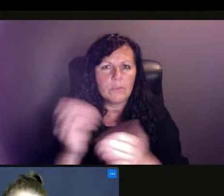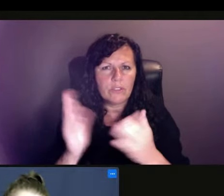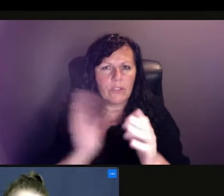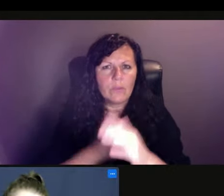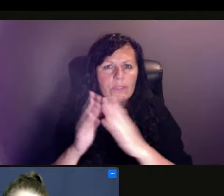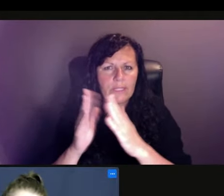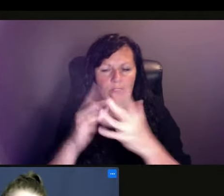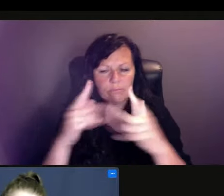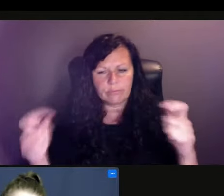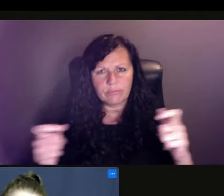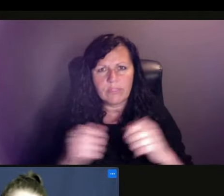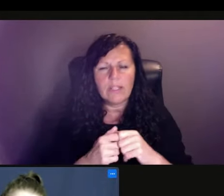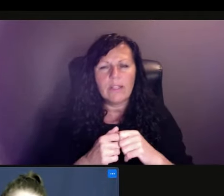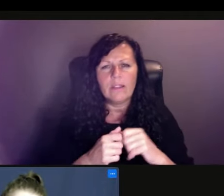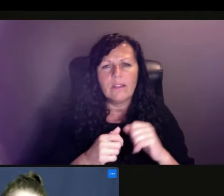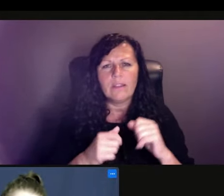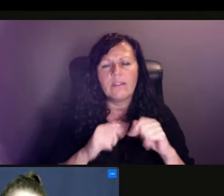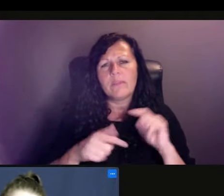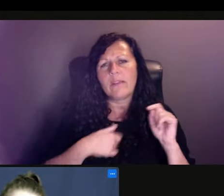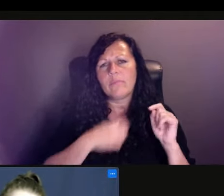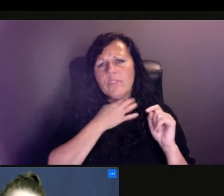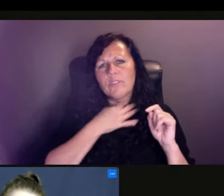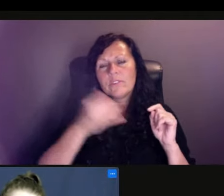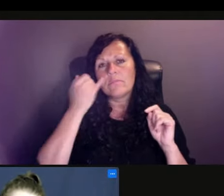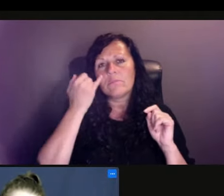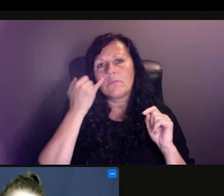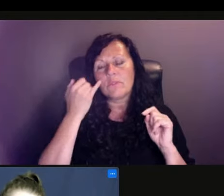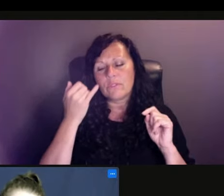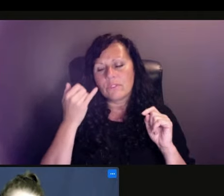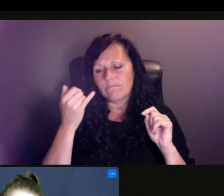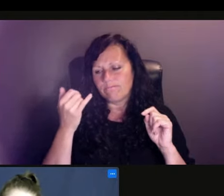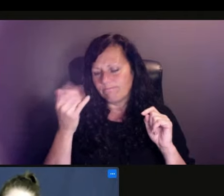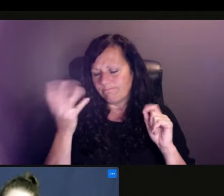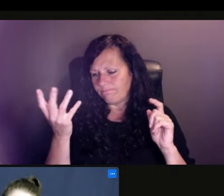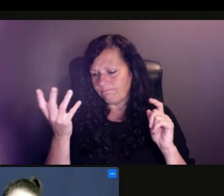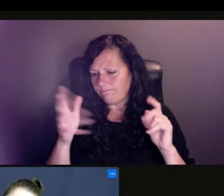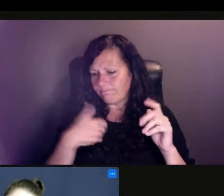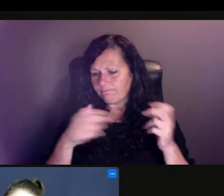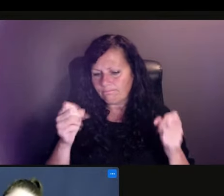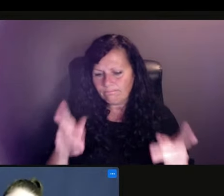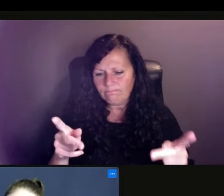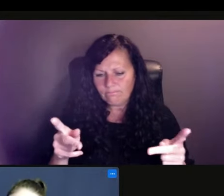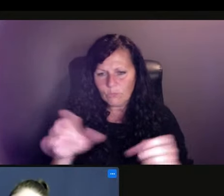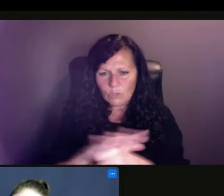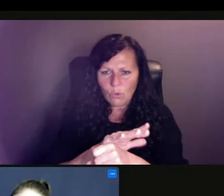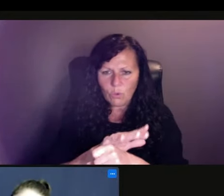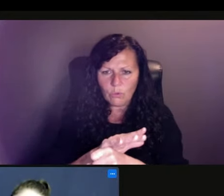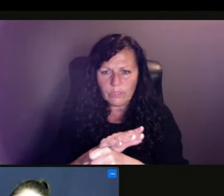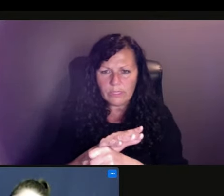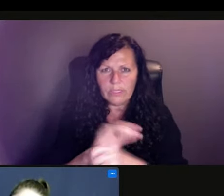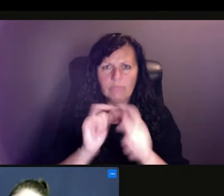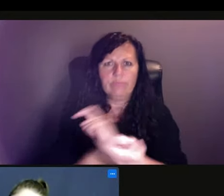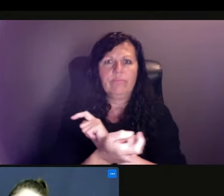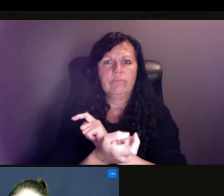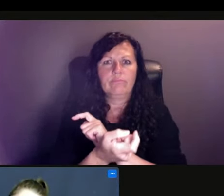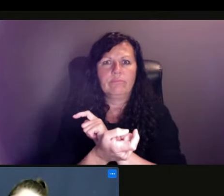And I wonder if we had a chance to just totally redo